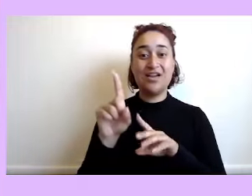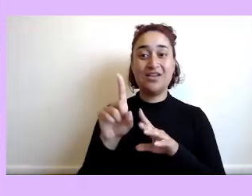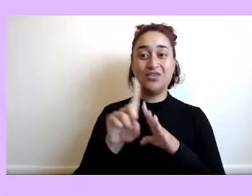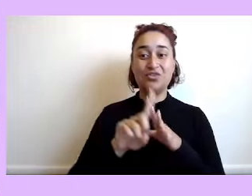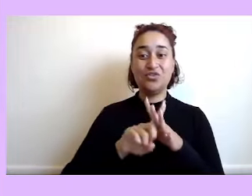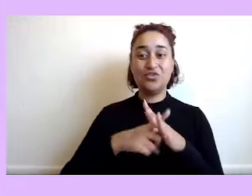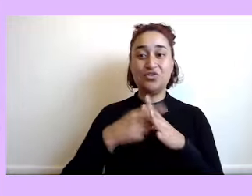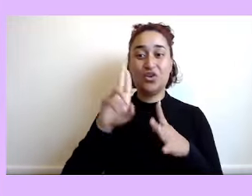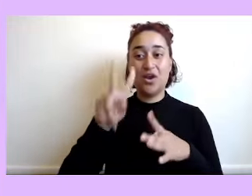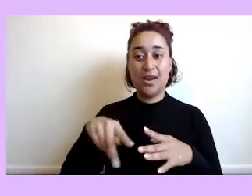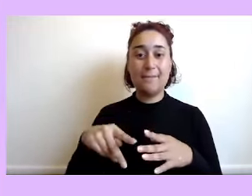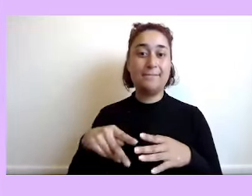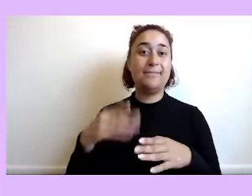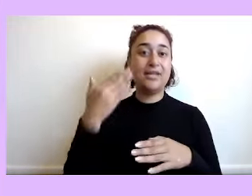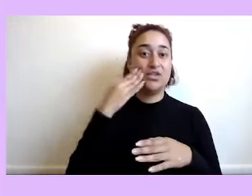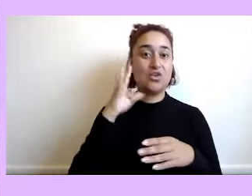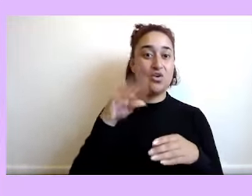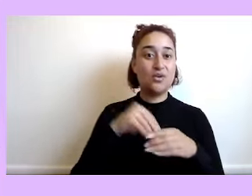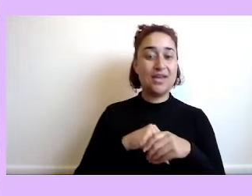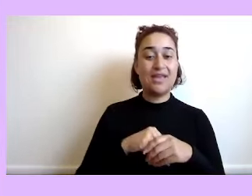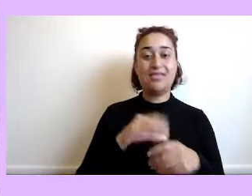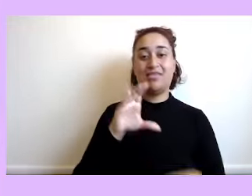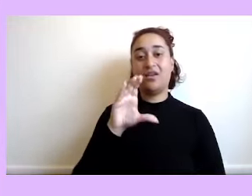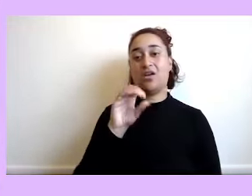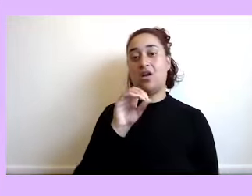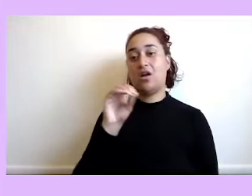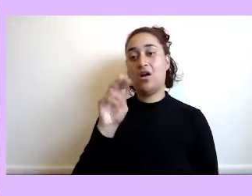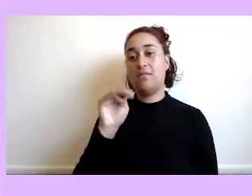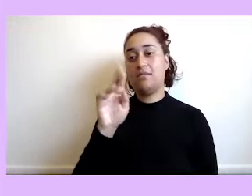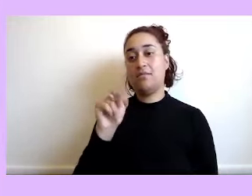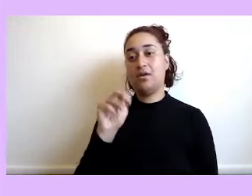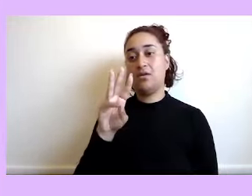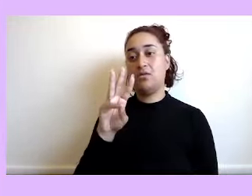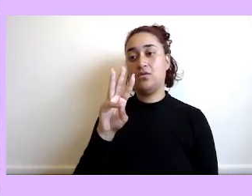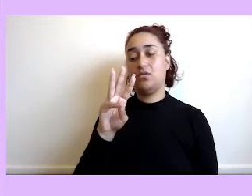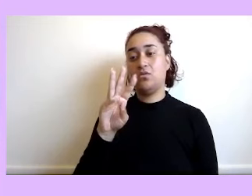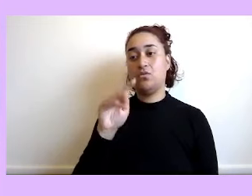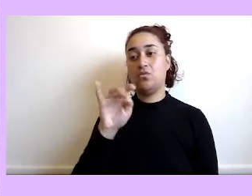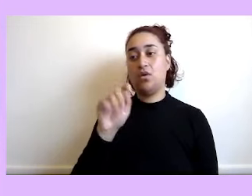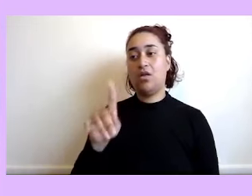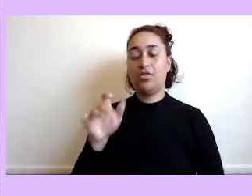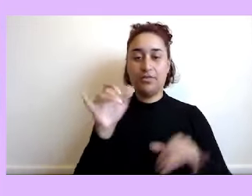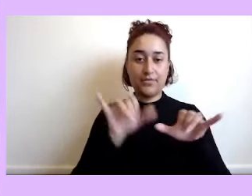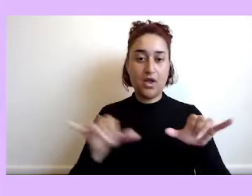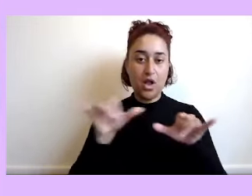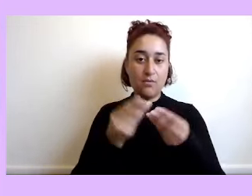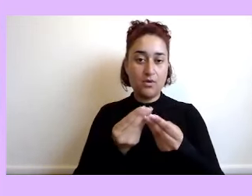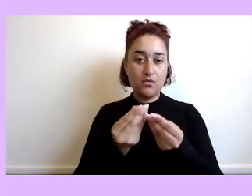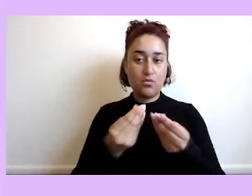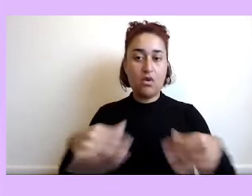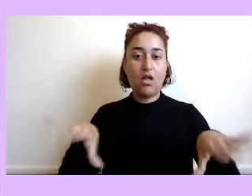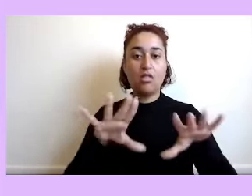very known in the Commonwealth. I won't mention their name. But the building that they were in